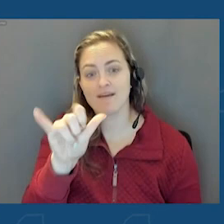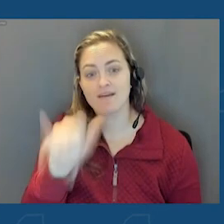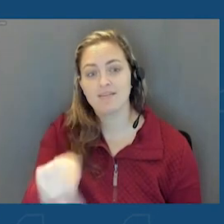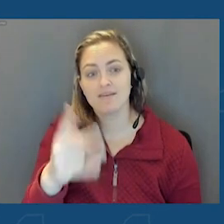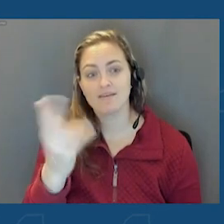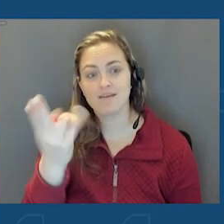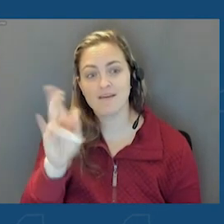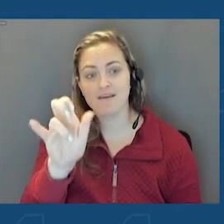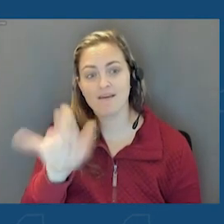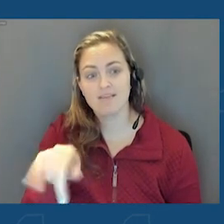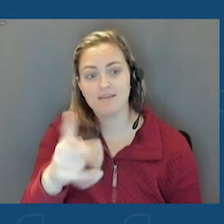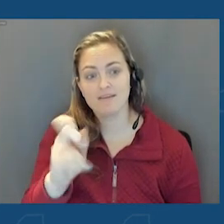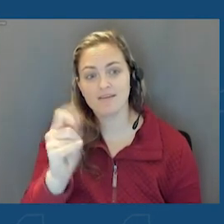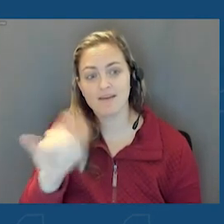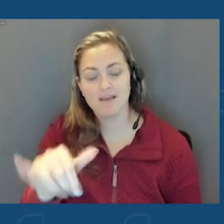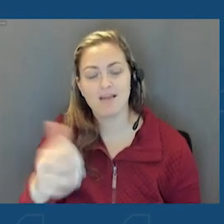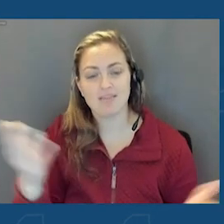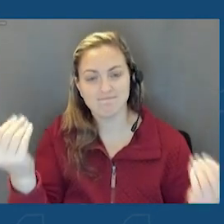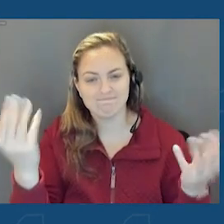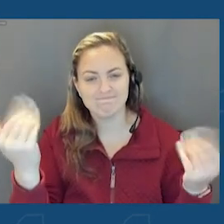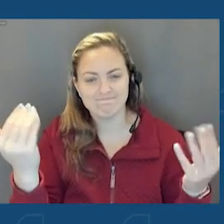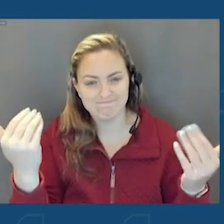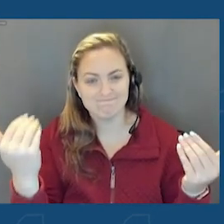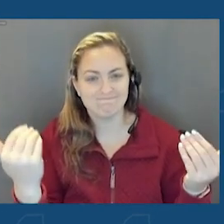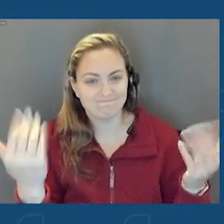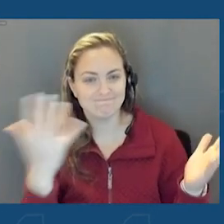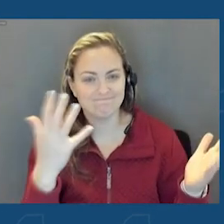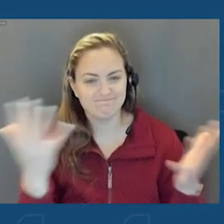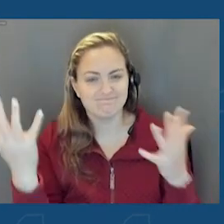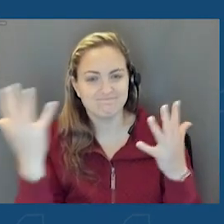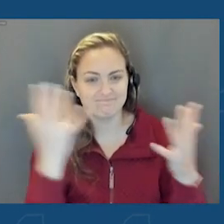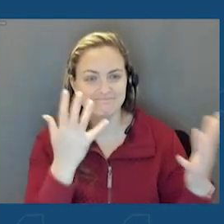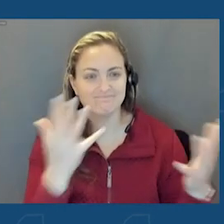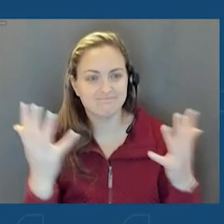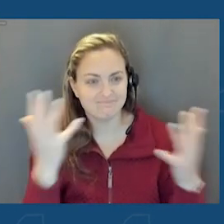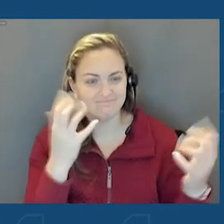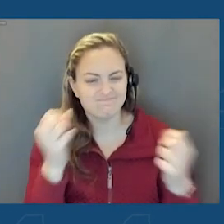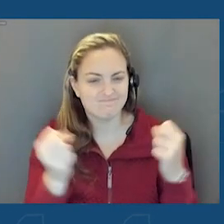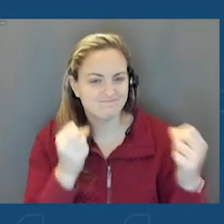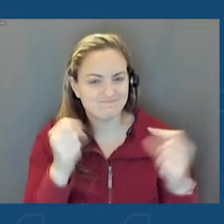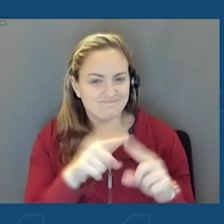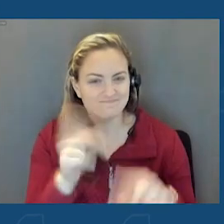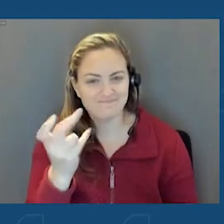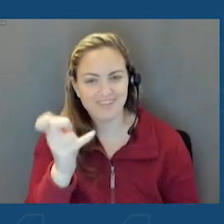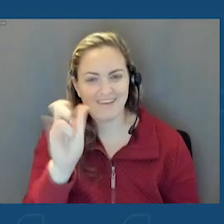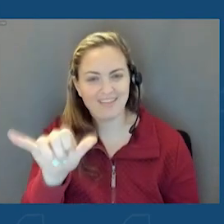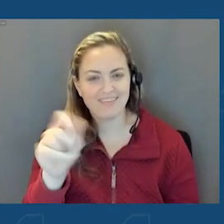Kathy, Kathy, Kathy, Kathy, Kathy,